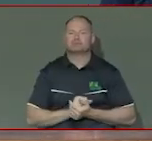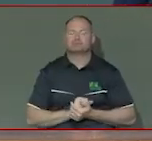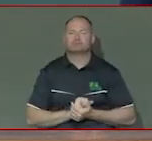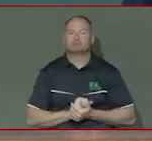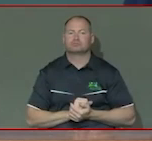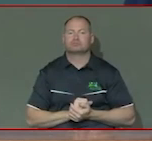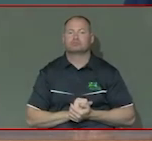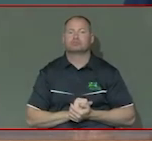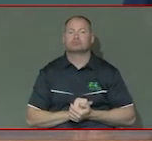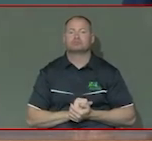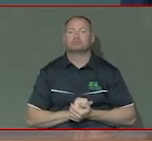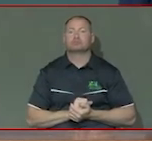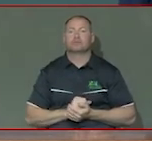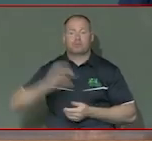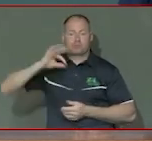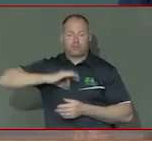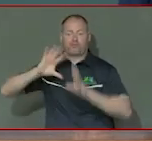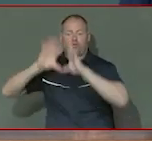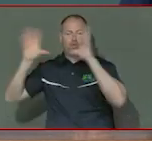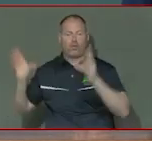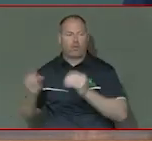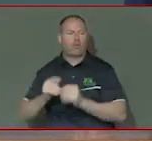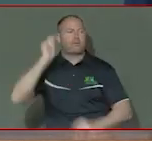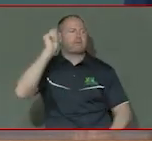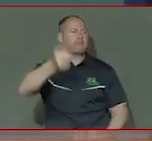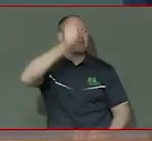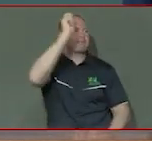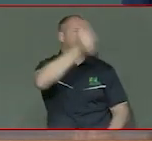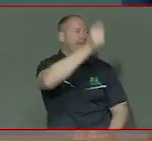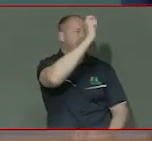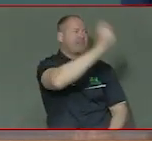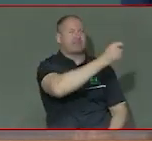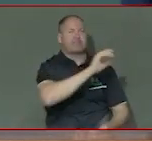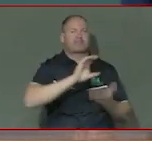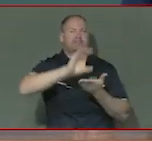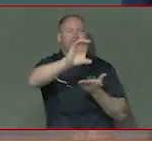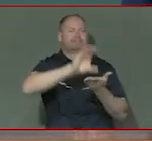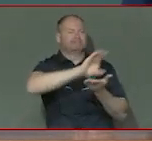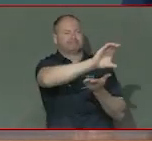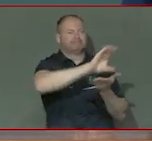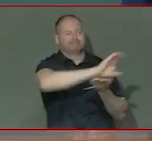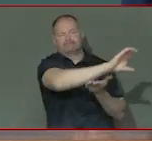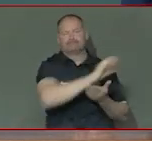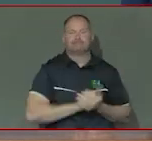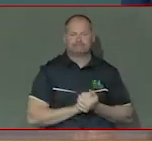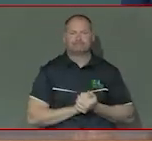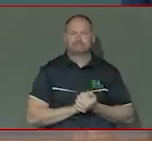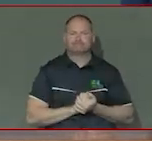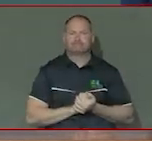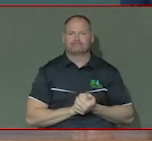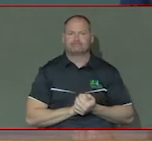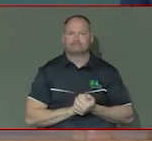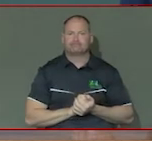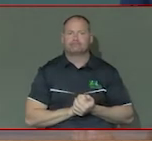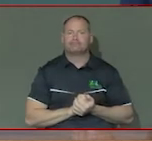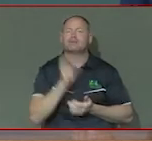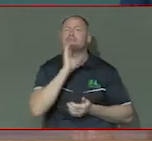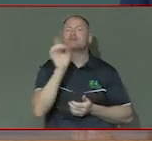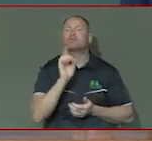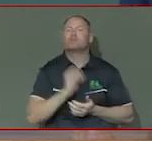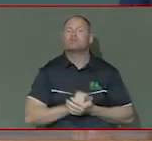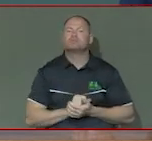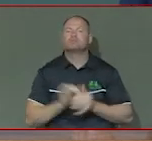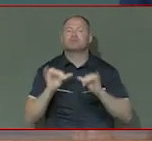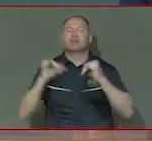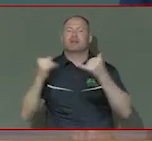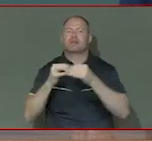They gave out all their profits. And if they give out all their profits as dividends, it means they do